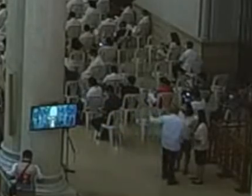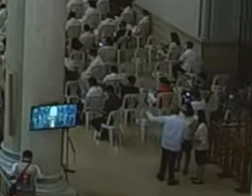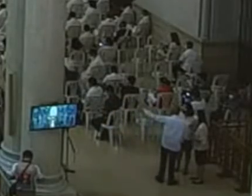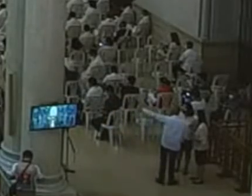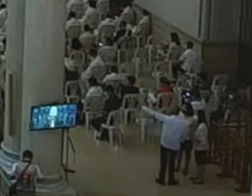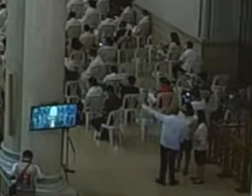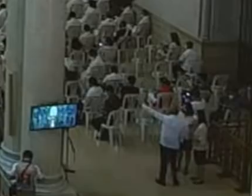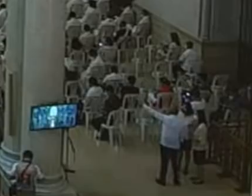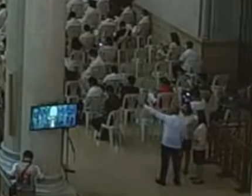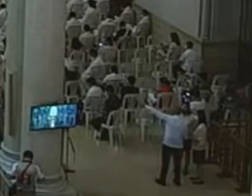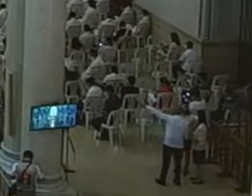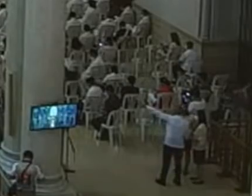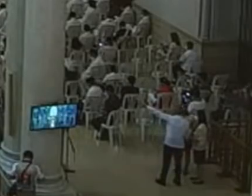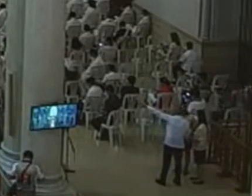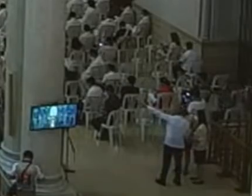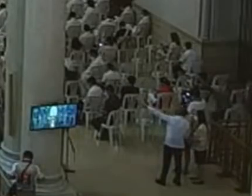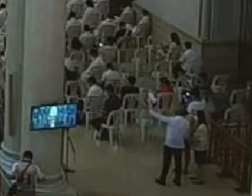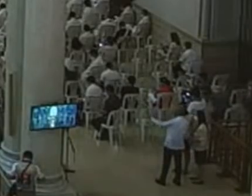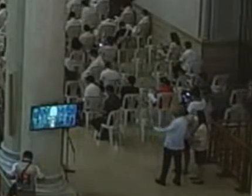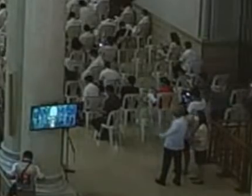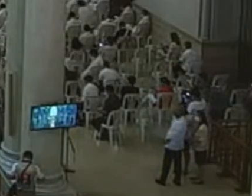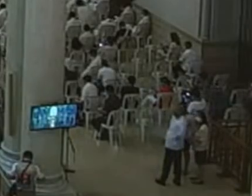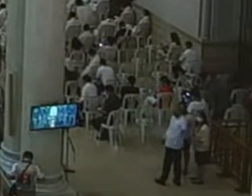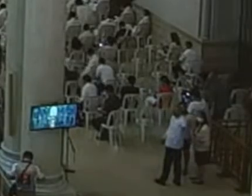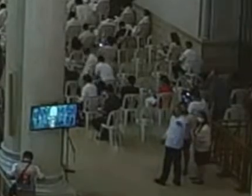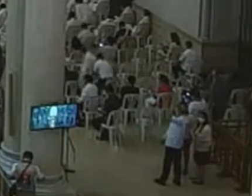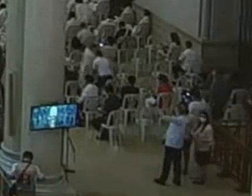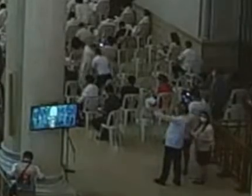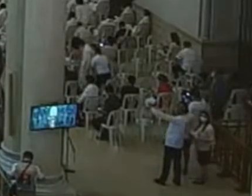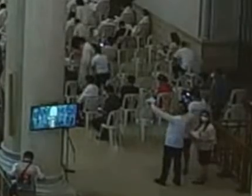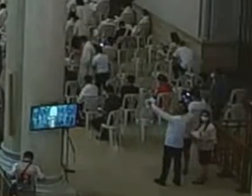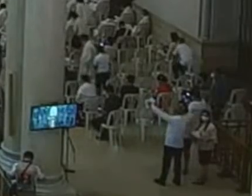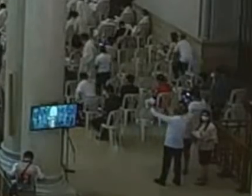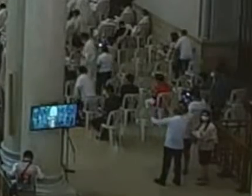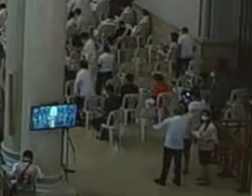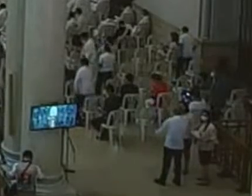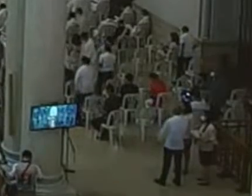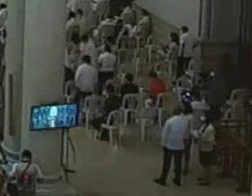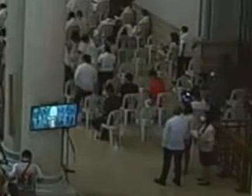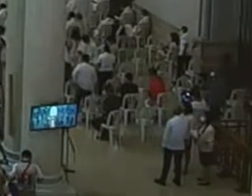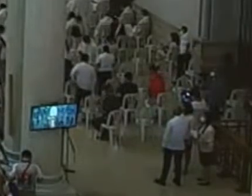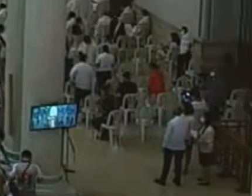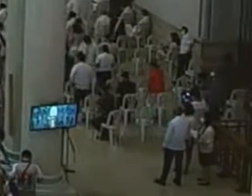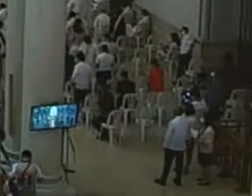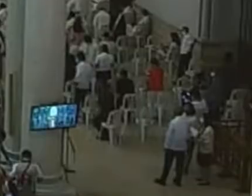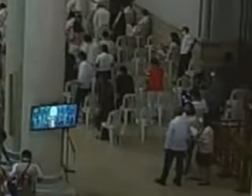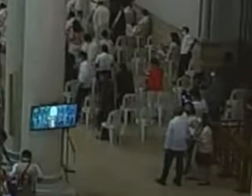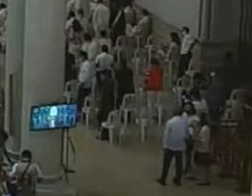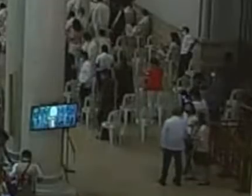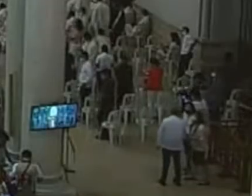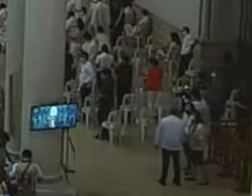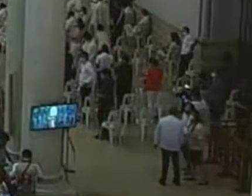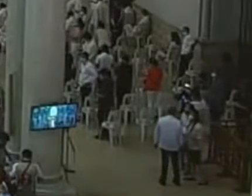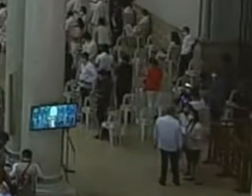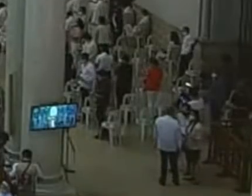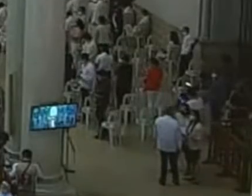let us all stand and join Cardinal Jose Advincula for the prayer to Saint